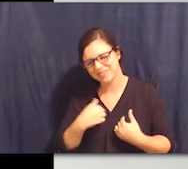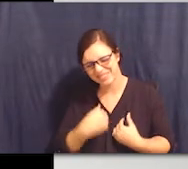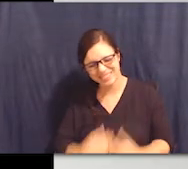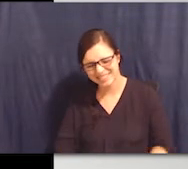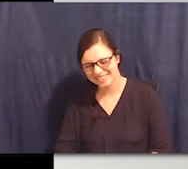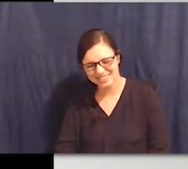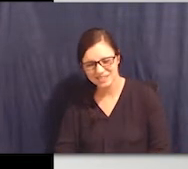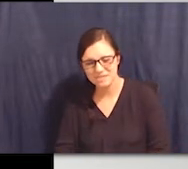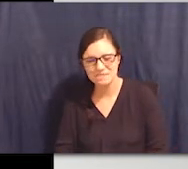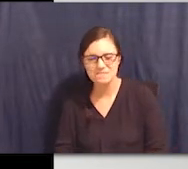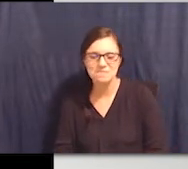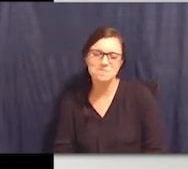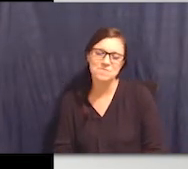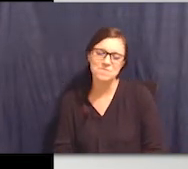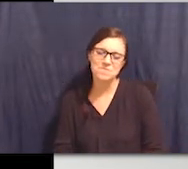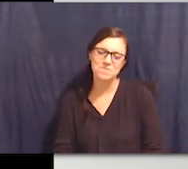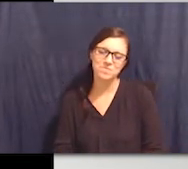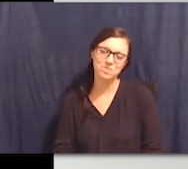do.